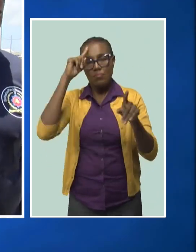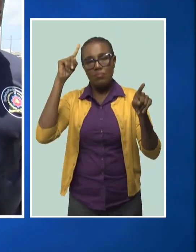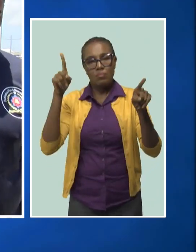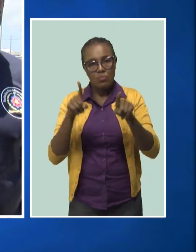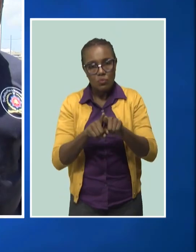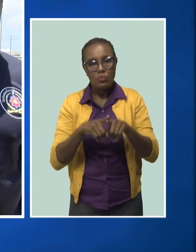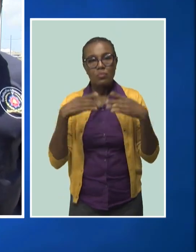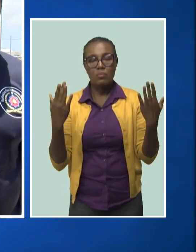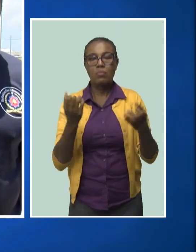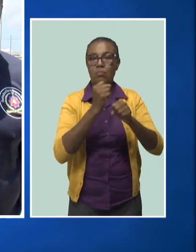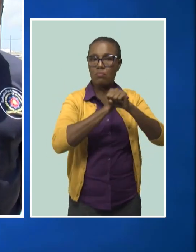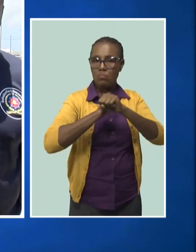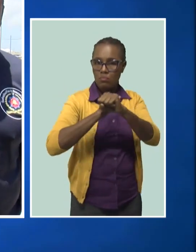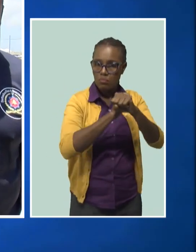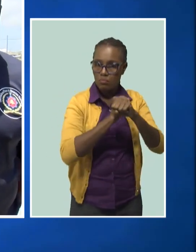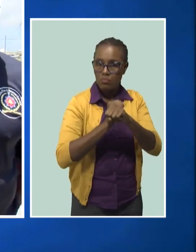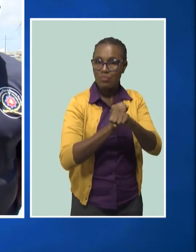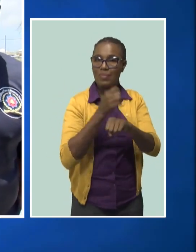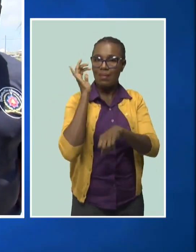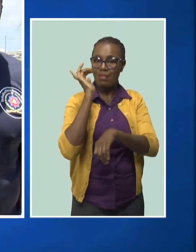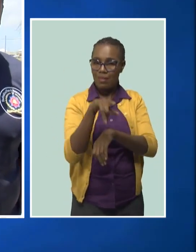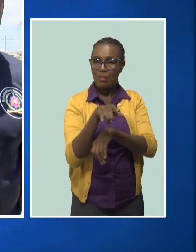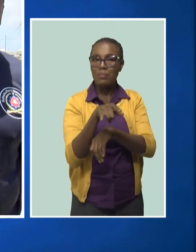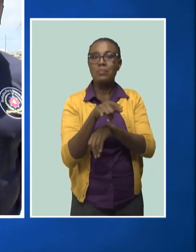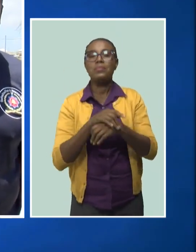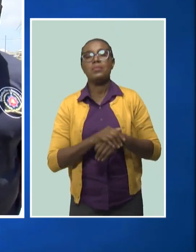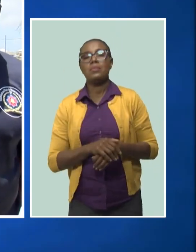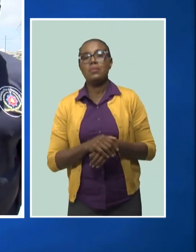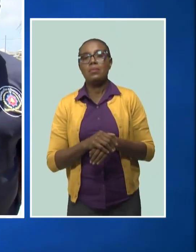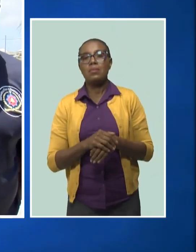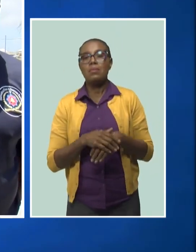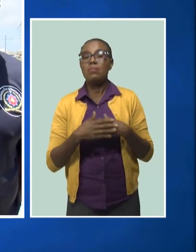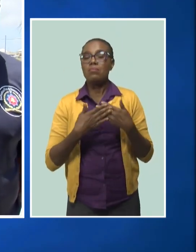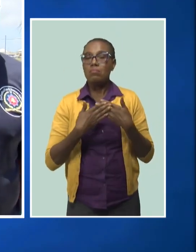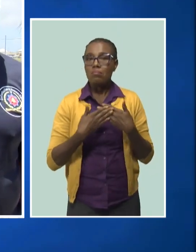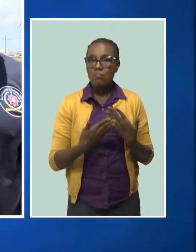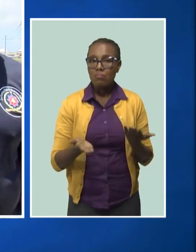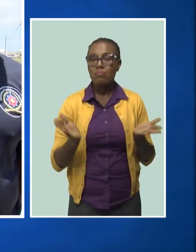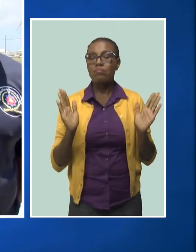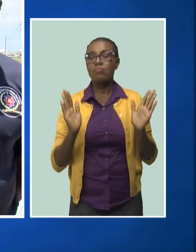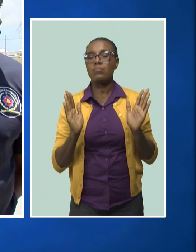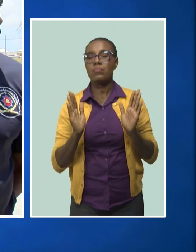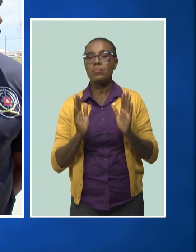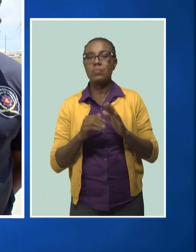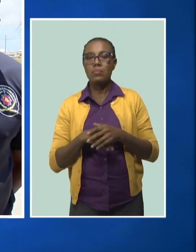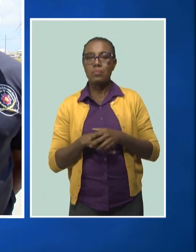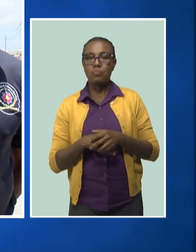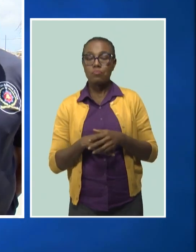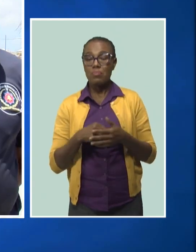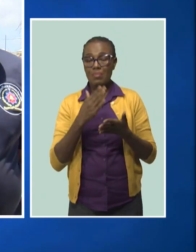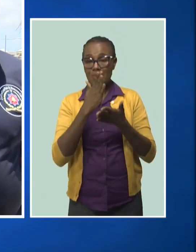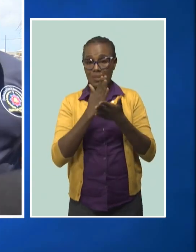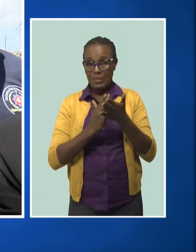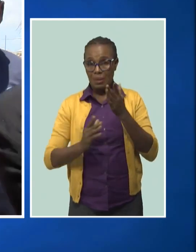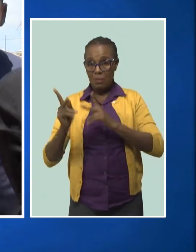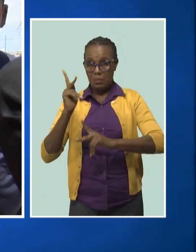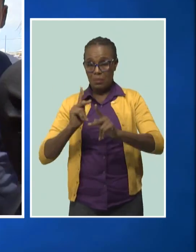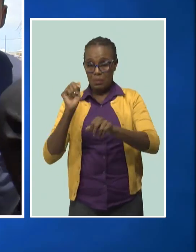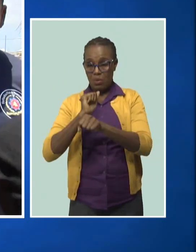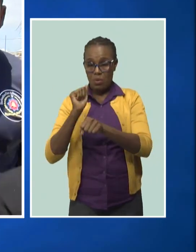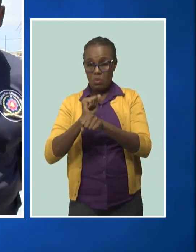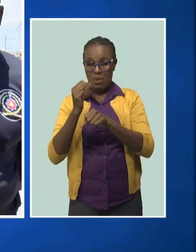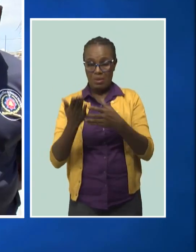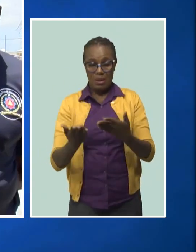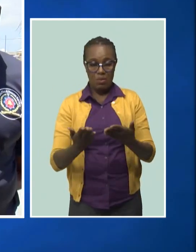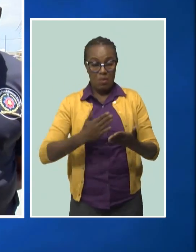security at this particular point. And as a result, some of the staff weren't pleased